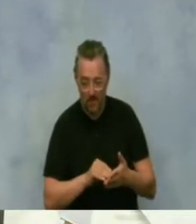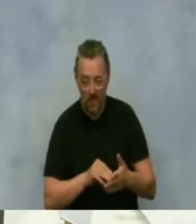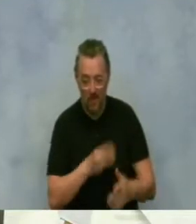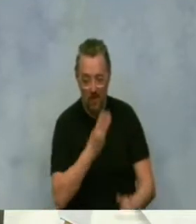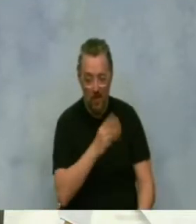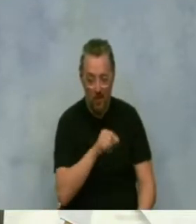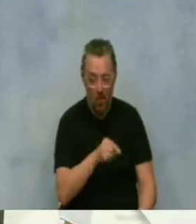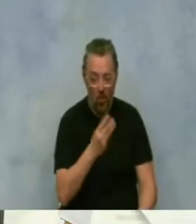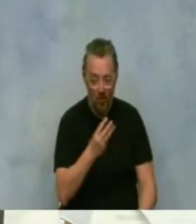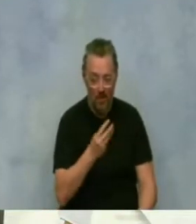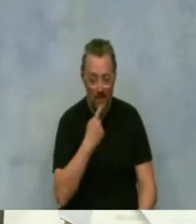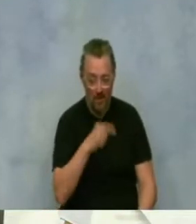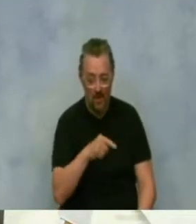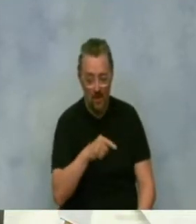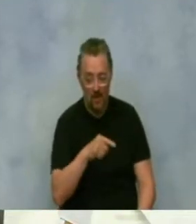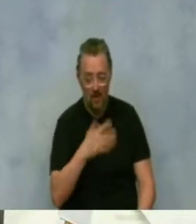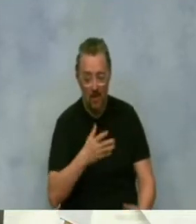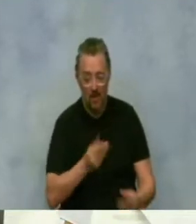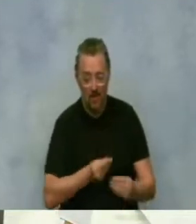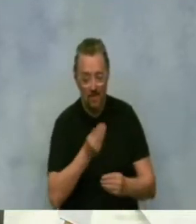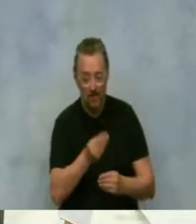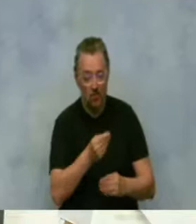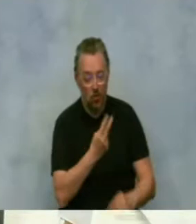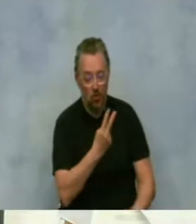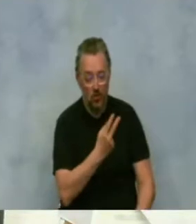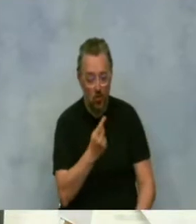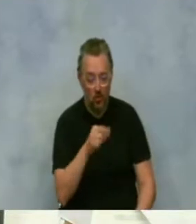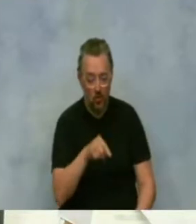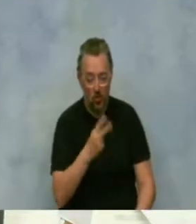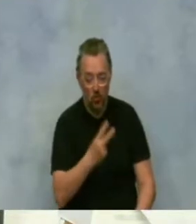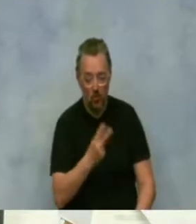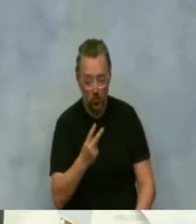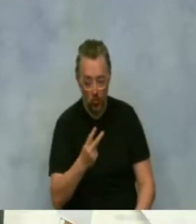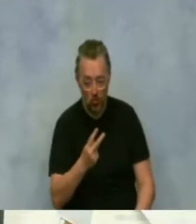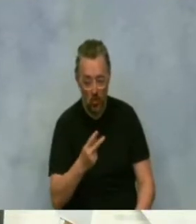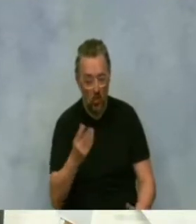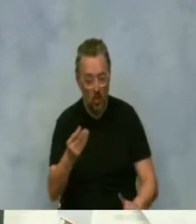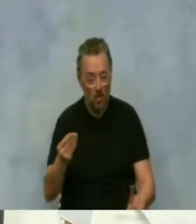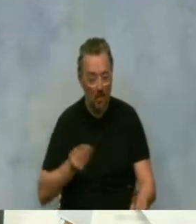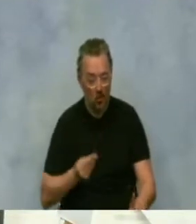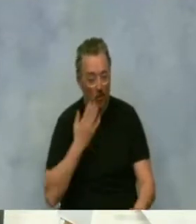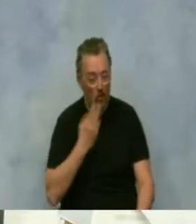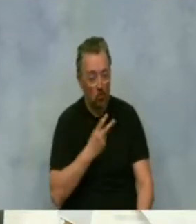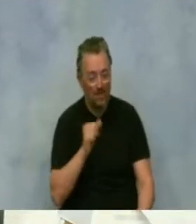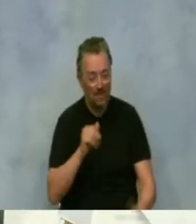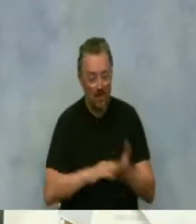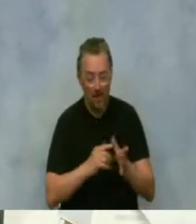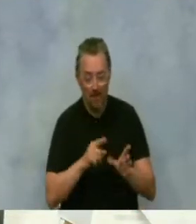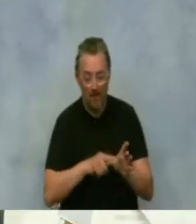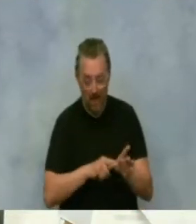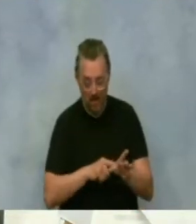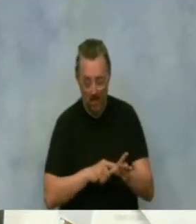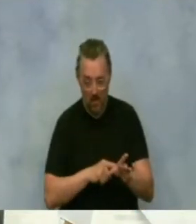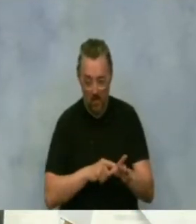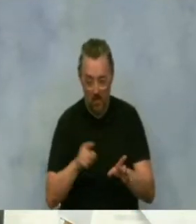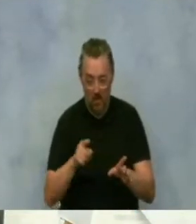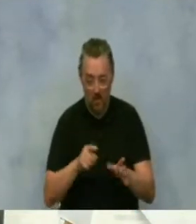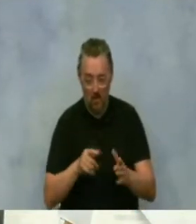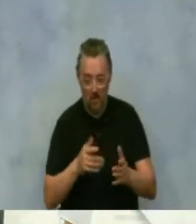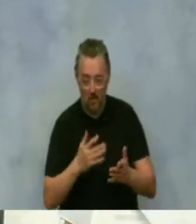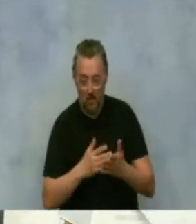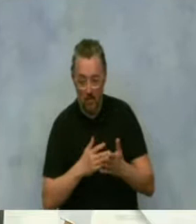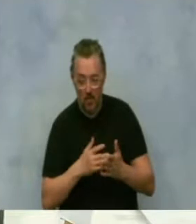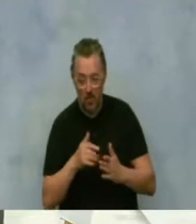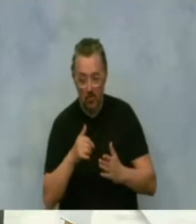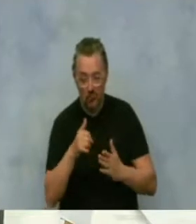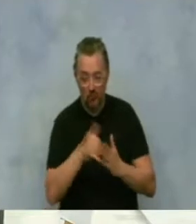3.3 notes that we actually submit our 21-22 return on the 26th of May 2022. So linked to the report that Annette brought earlier on, the